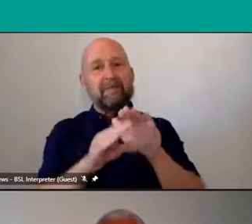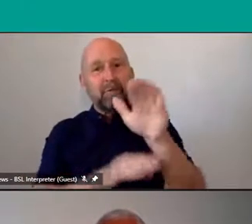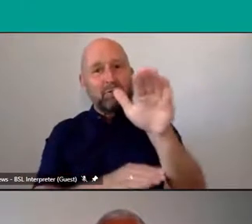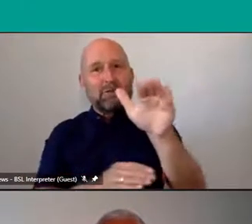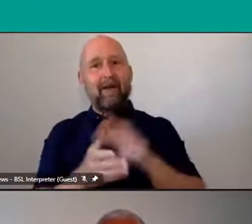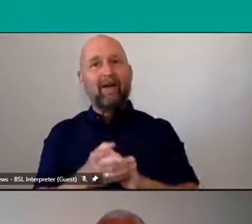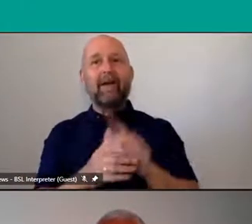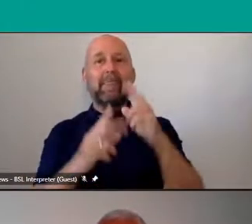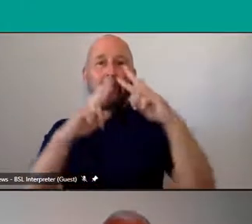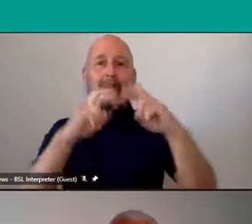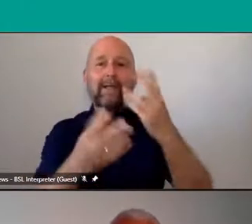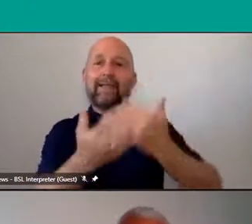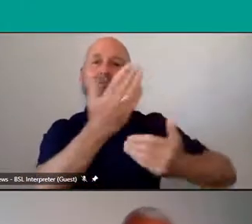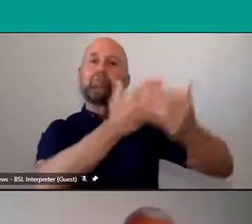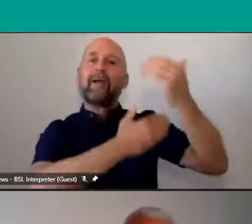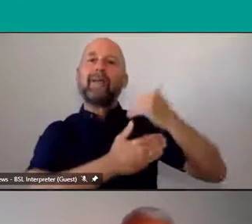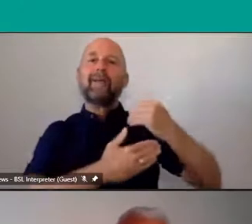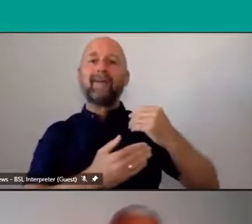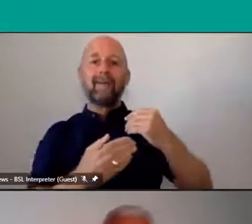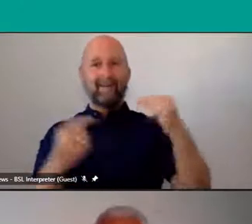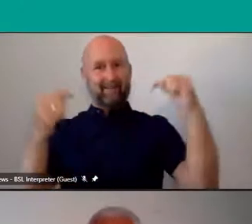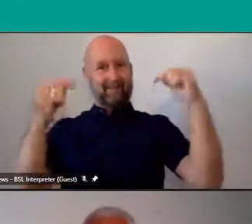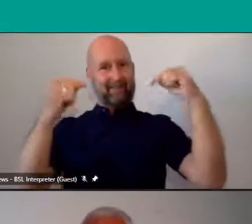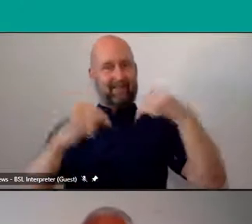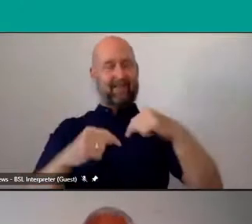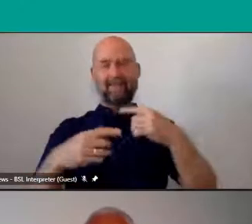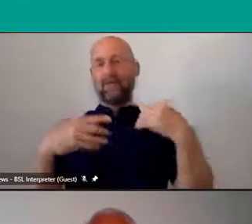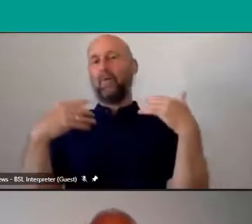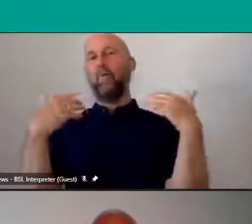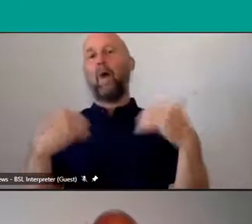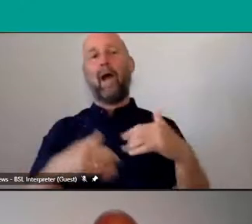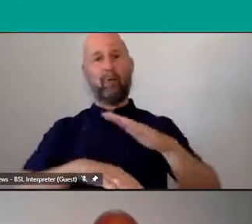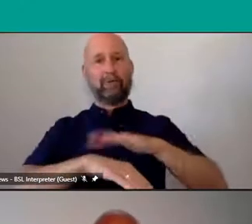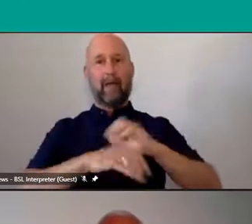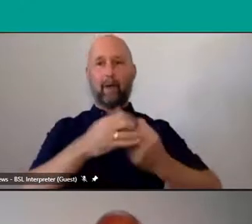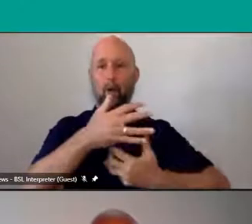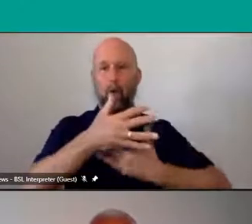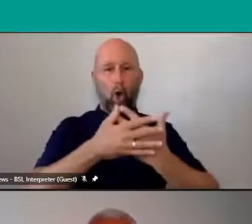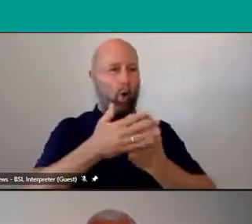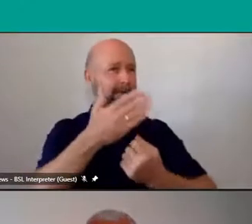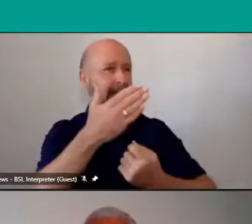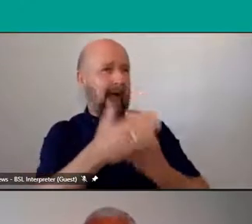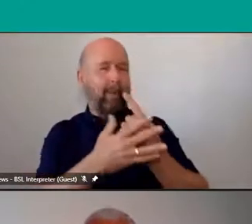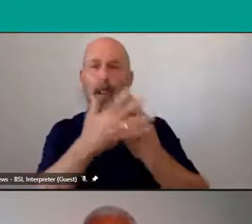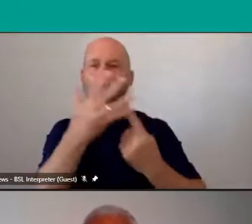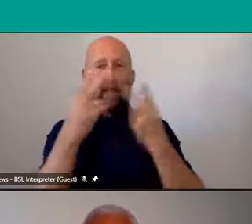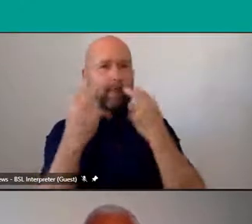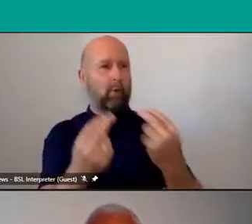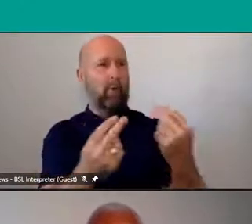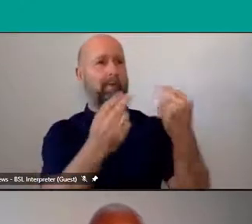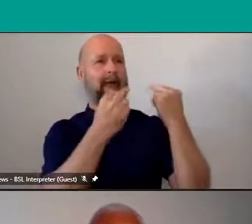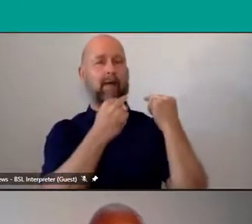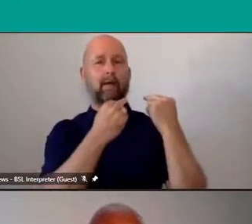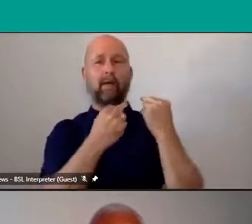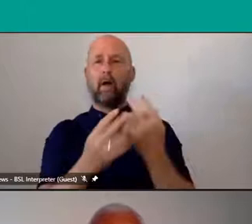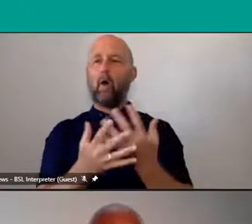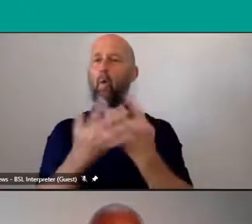look back on this monumental time in our history and ask but one